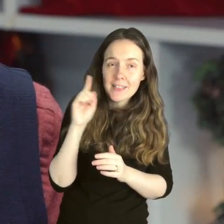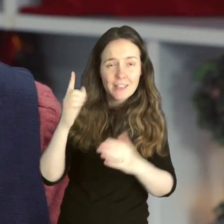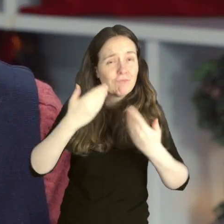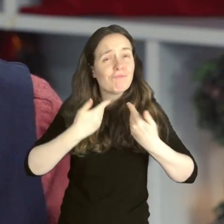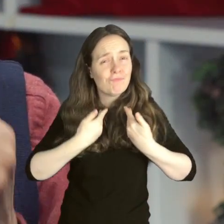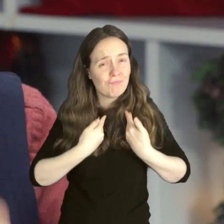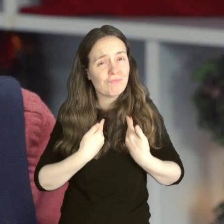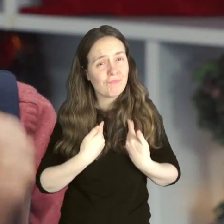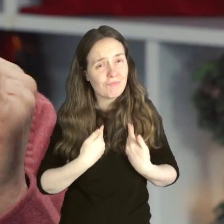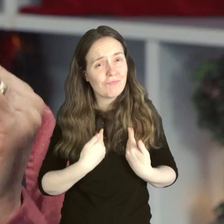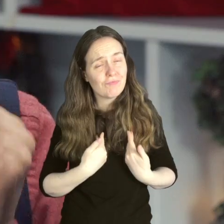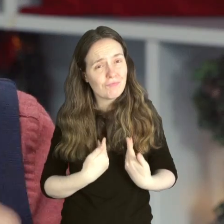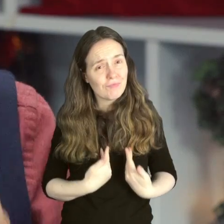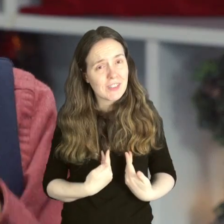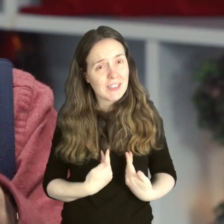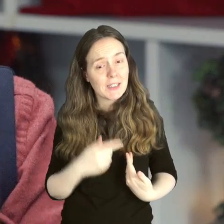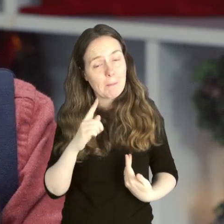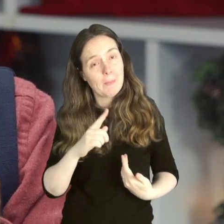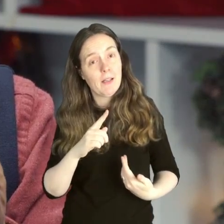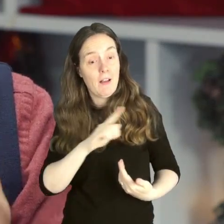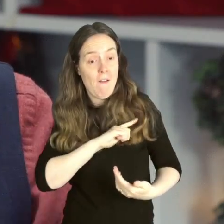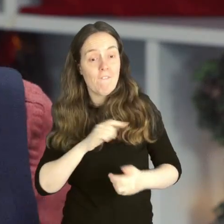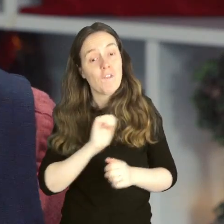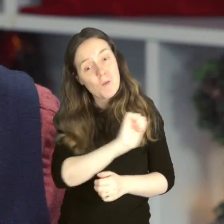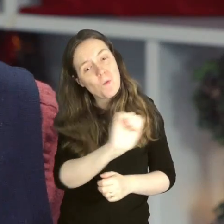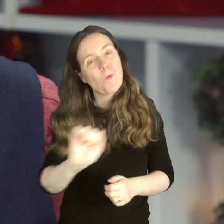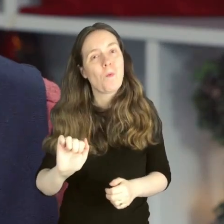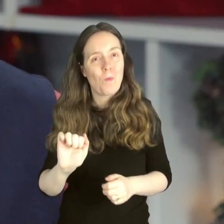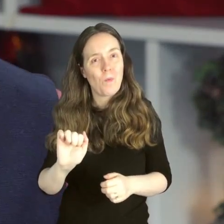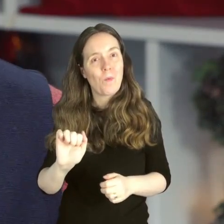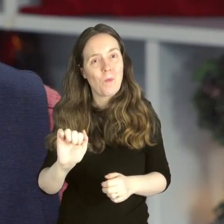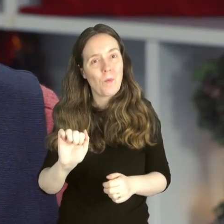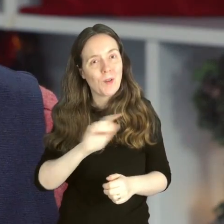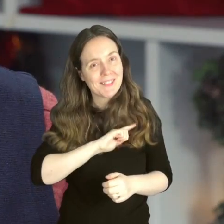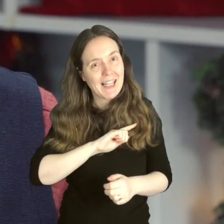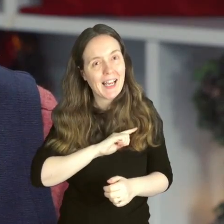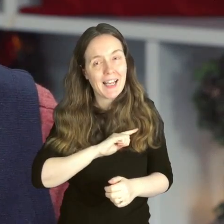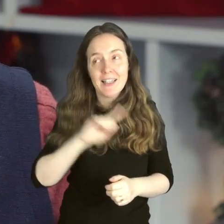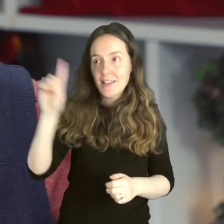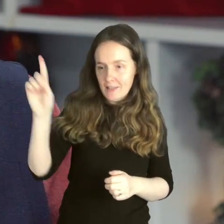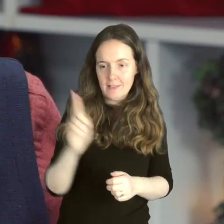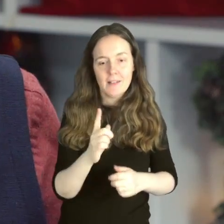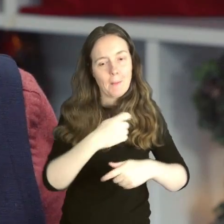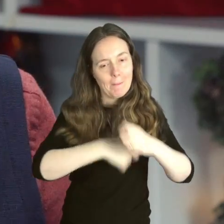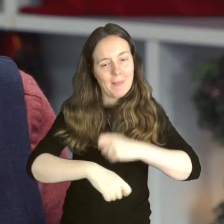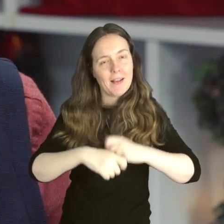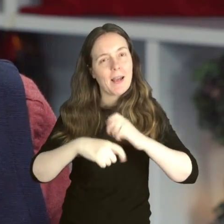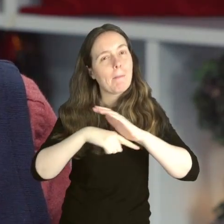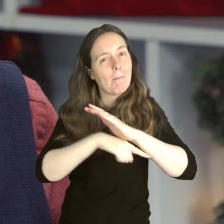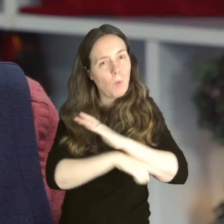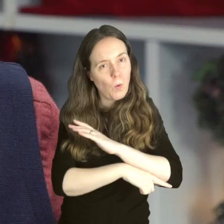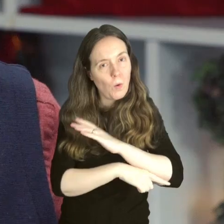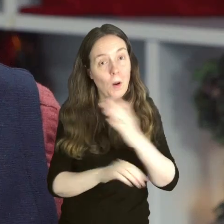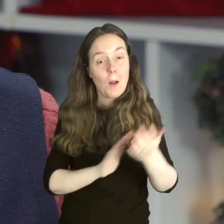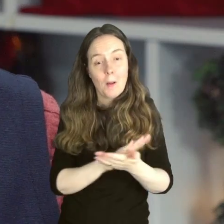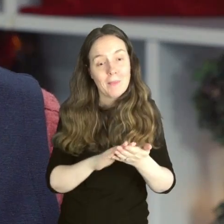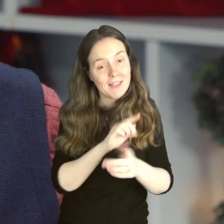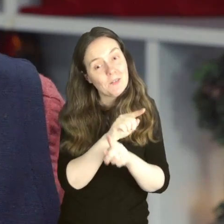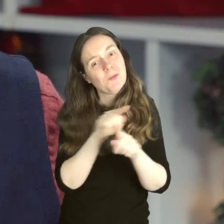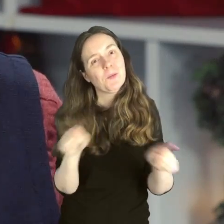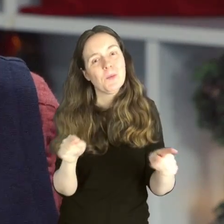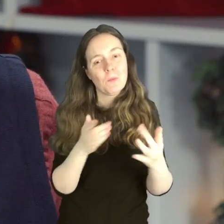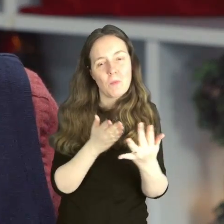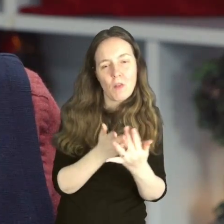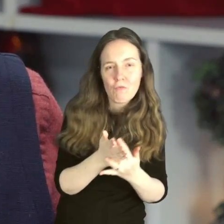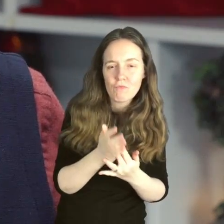rich, yet for your sakes he became poor, so that you, through